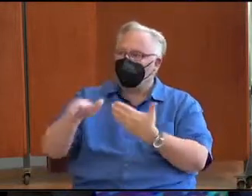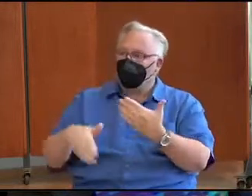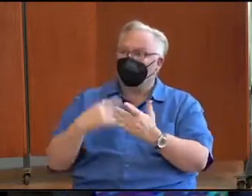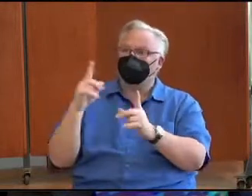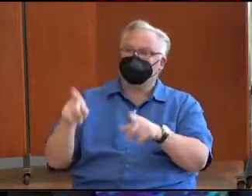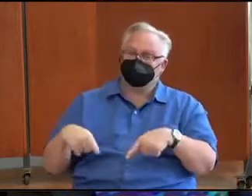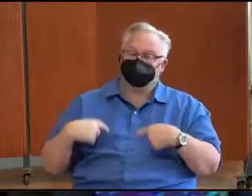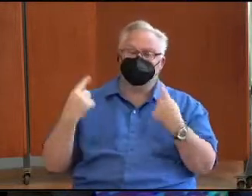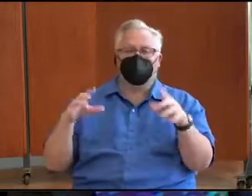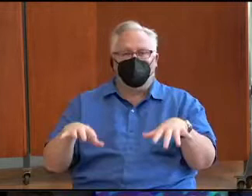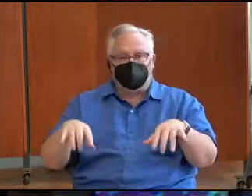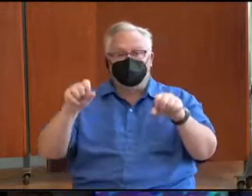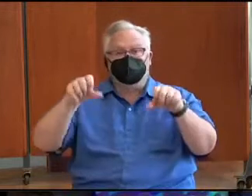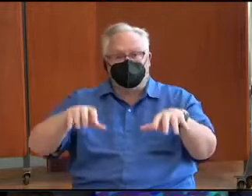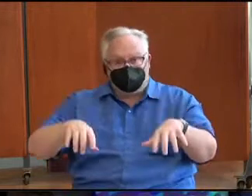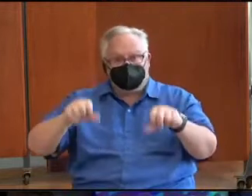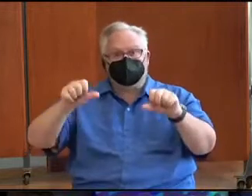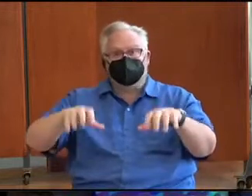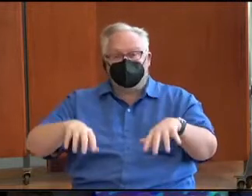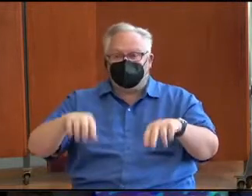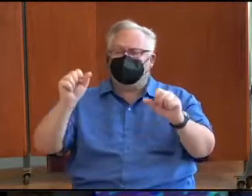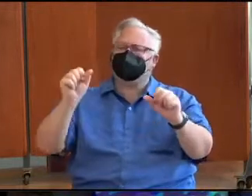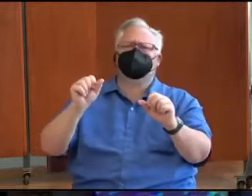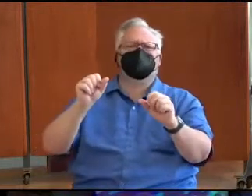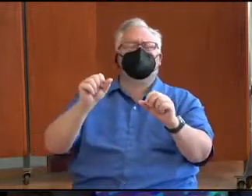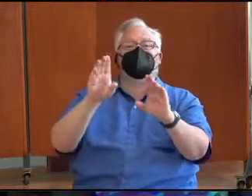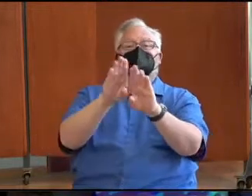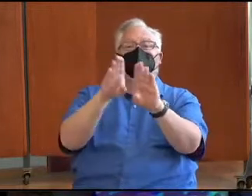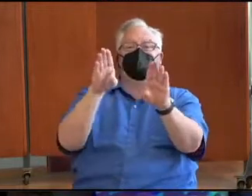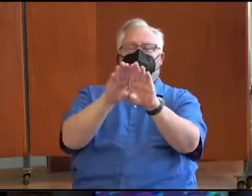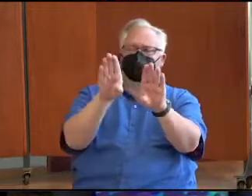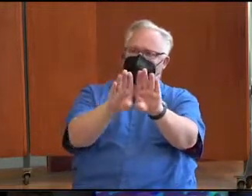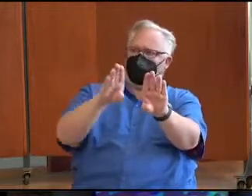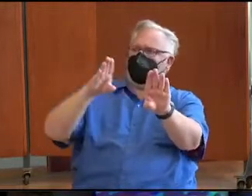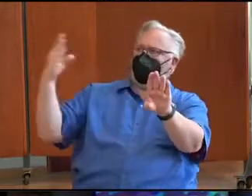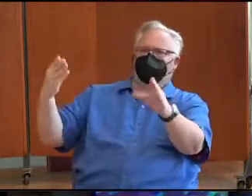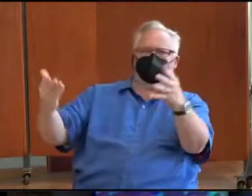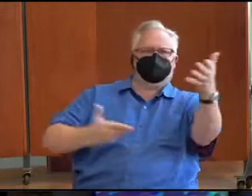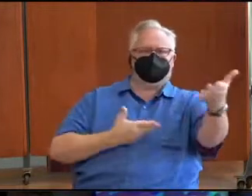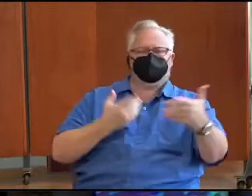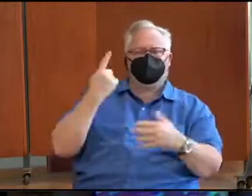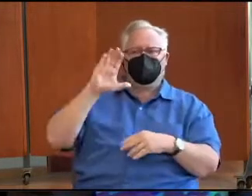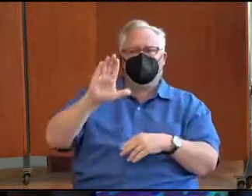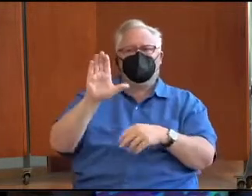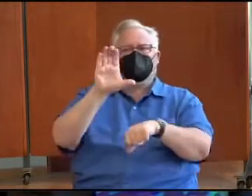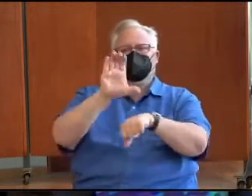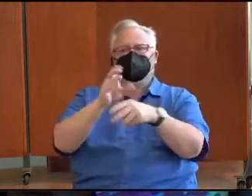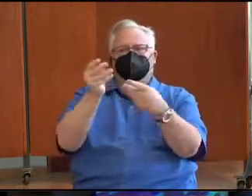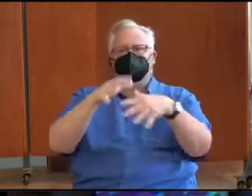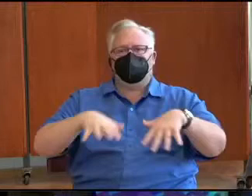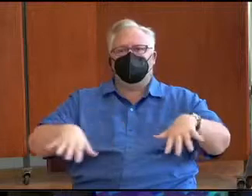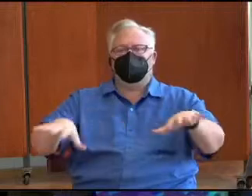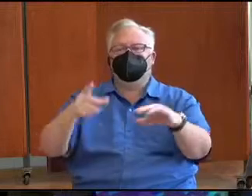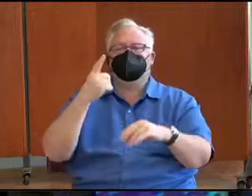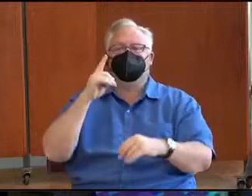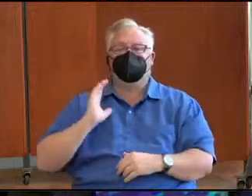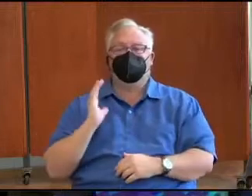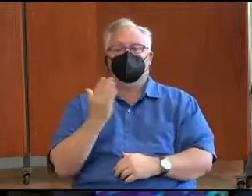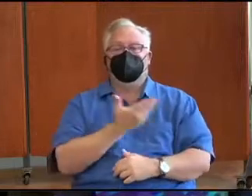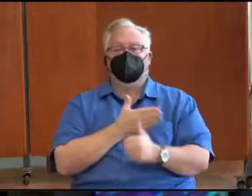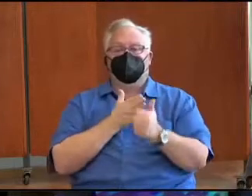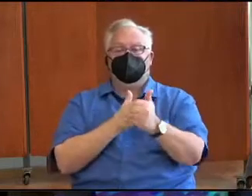hosted and opened your doors and your campus to so much leadership and formation of our faith from